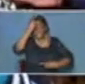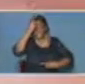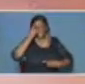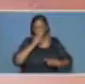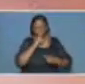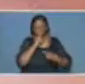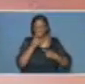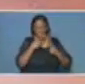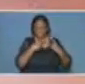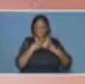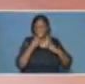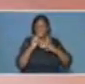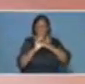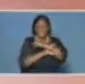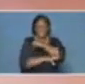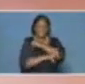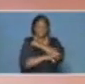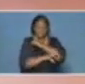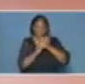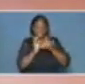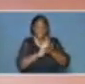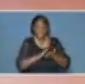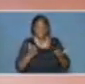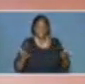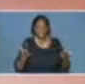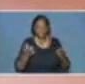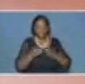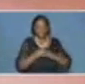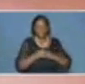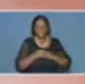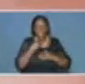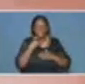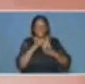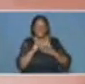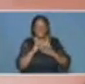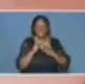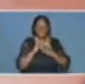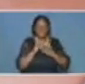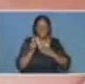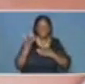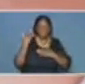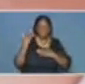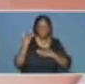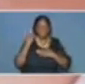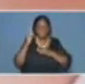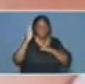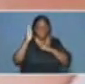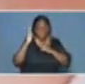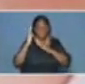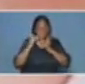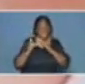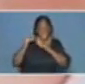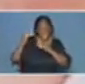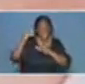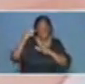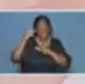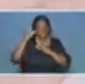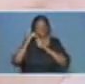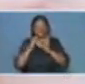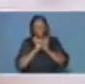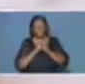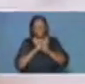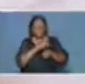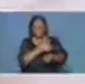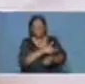country. The Bahamas and the Caribbean in general used to be on top of child immunization statistics, but apparently